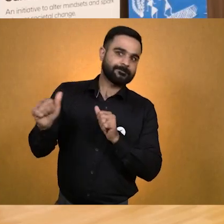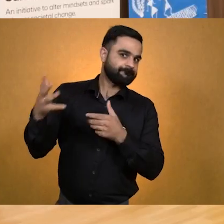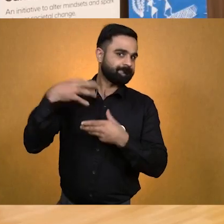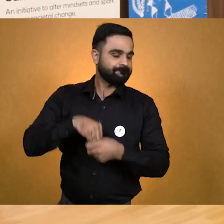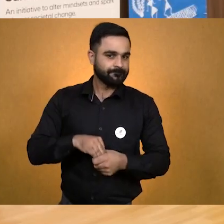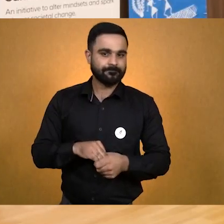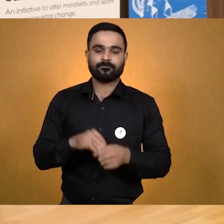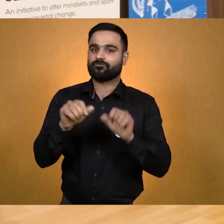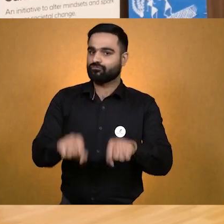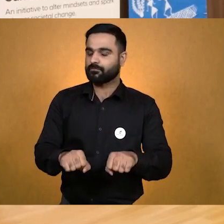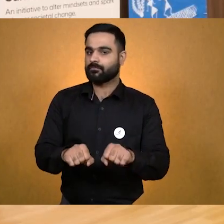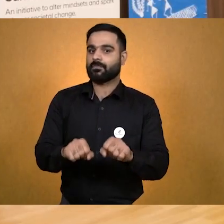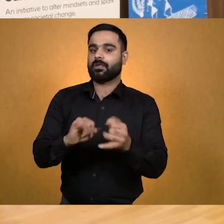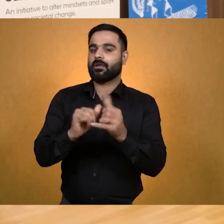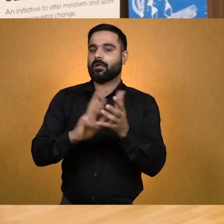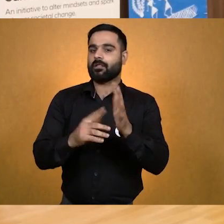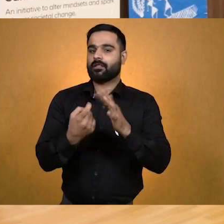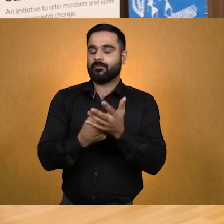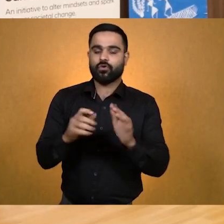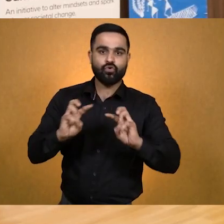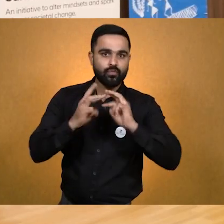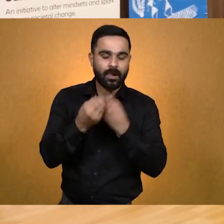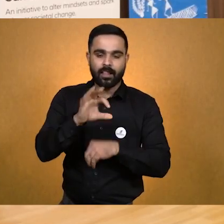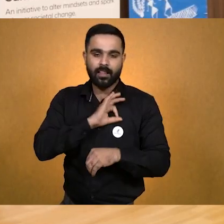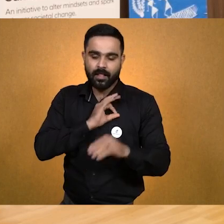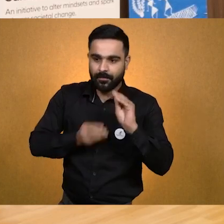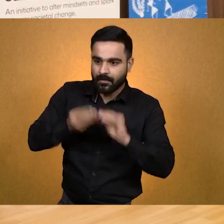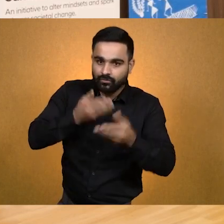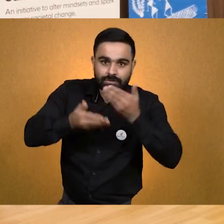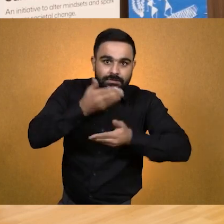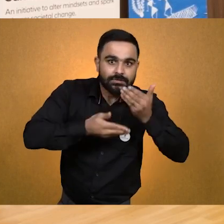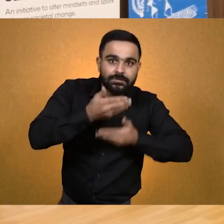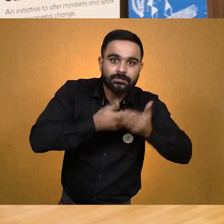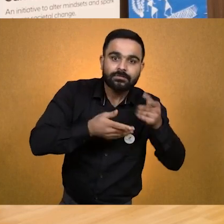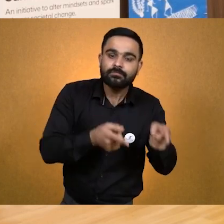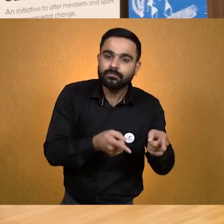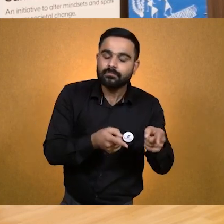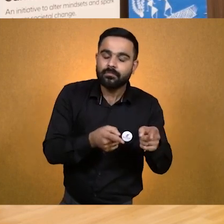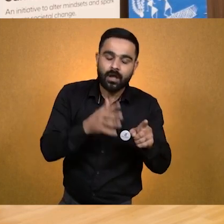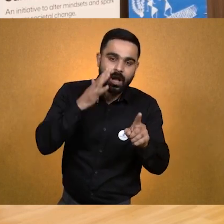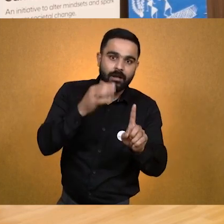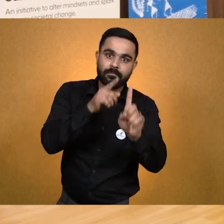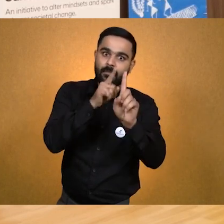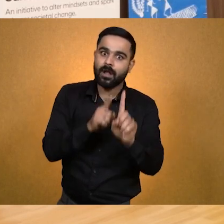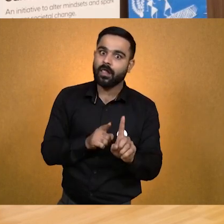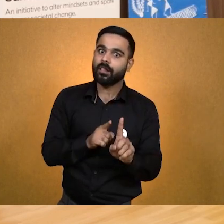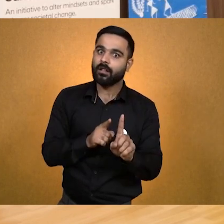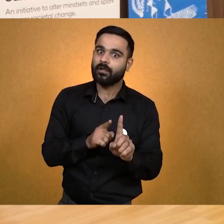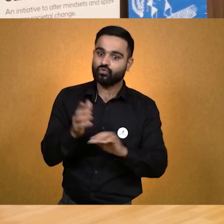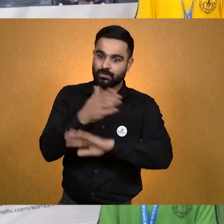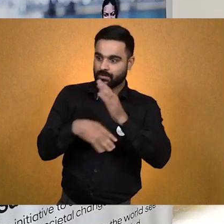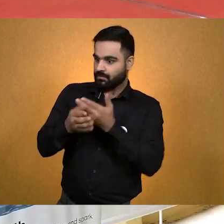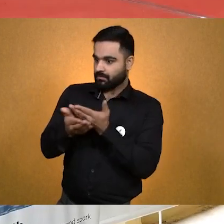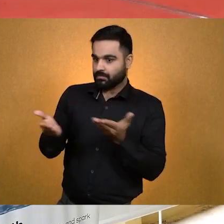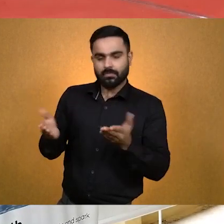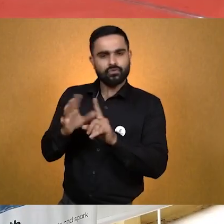the most about this workshop was that they taught us about the fact that irrespective of their disability, they can do anything they